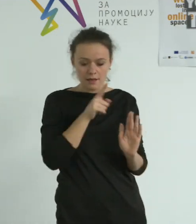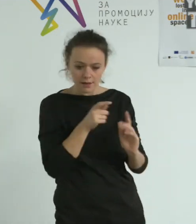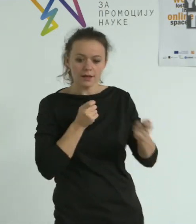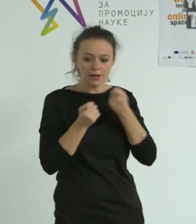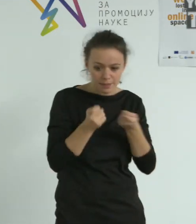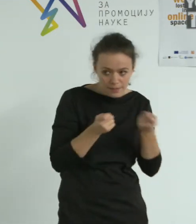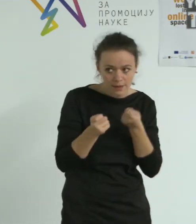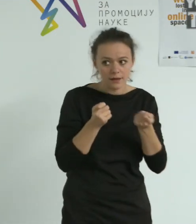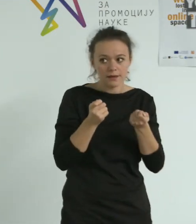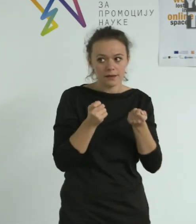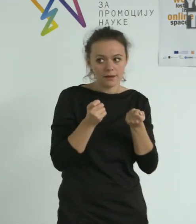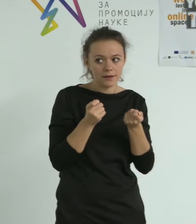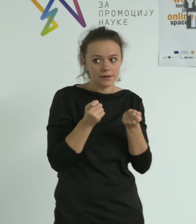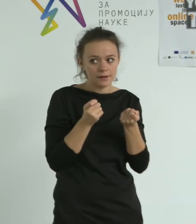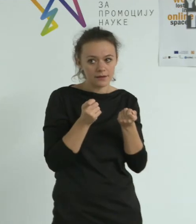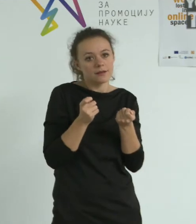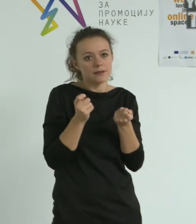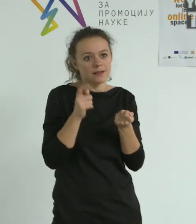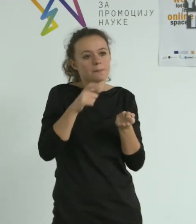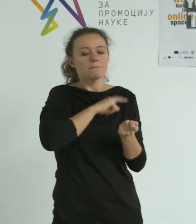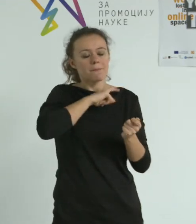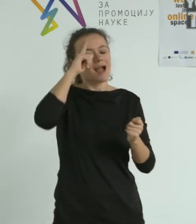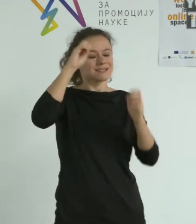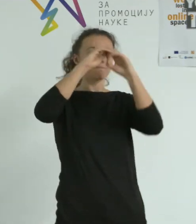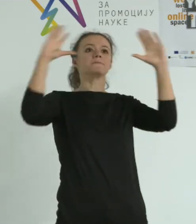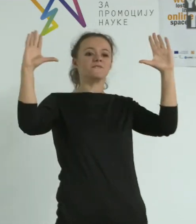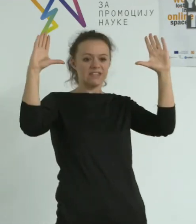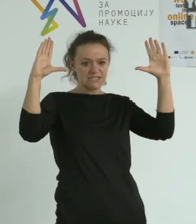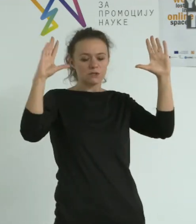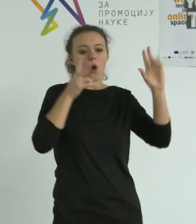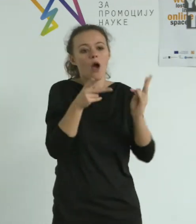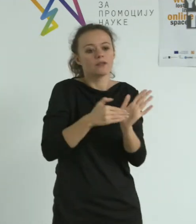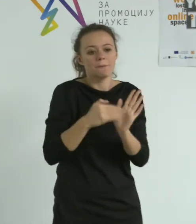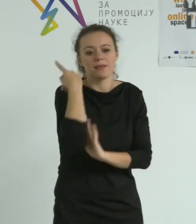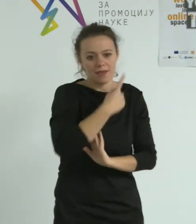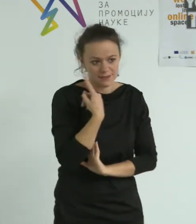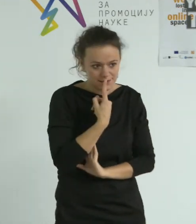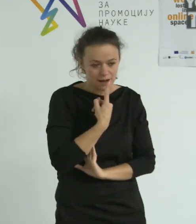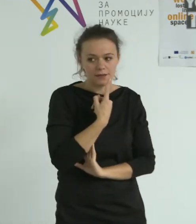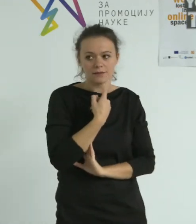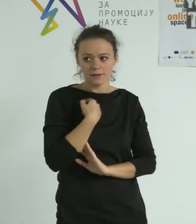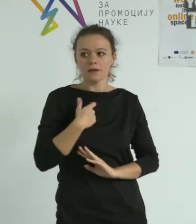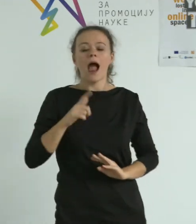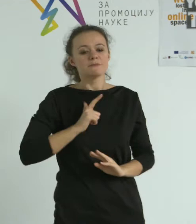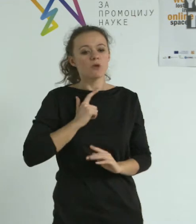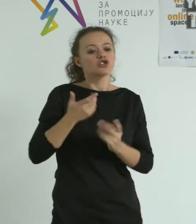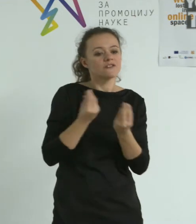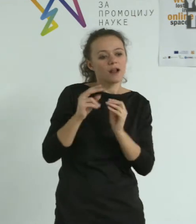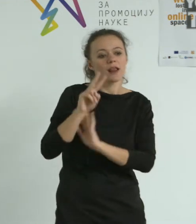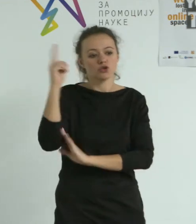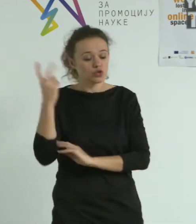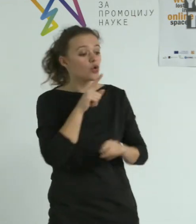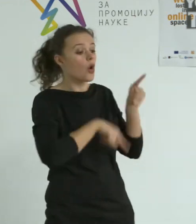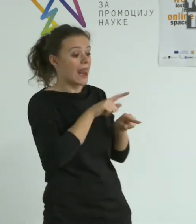it was, envisioned, but we expected we were going to do something. Some of